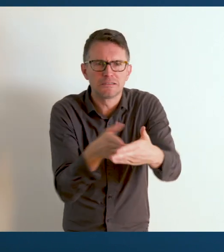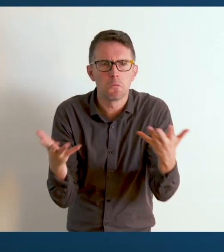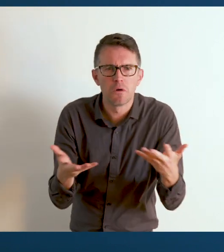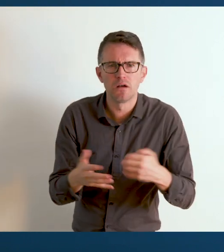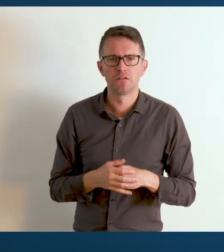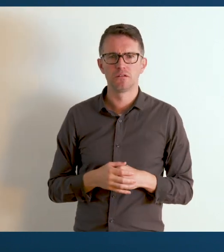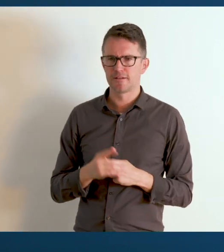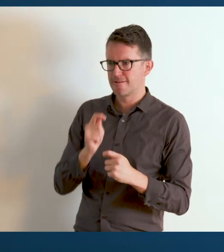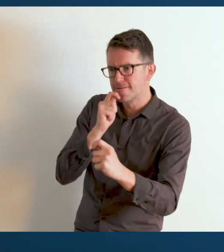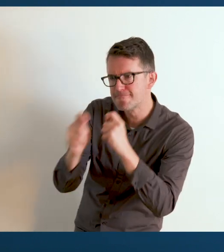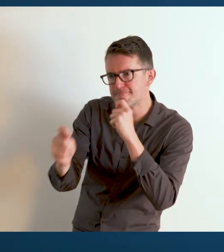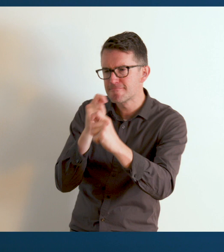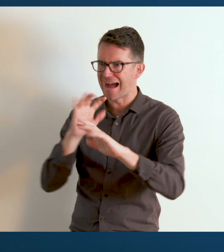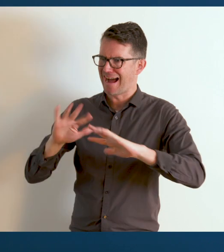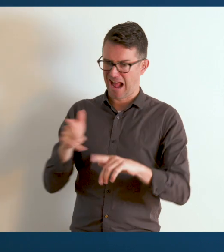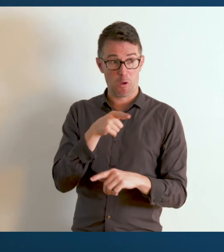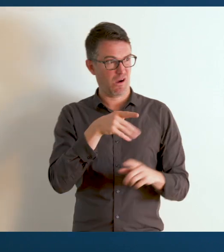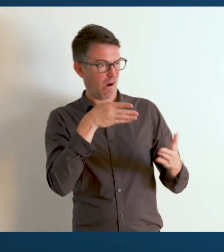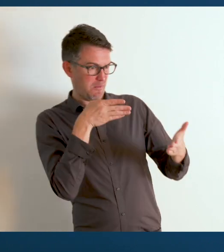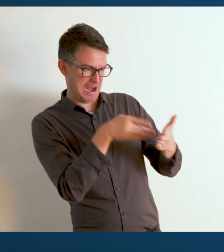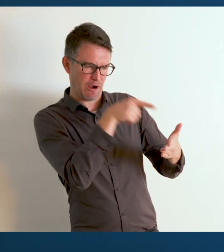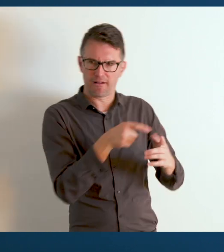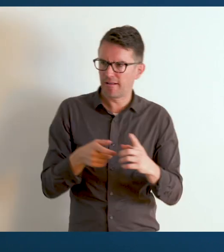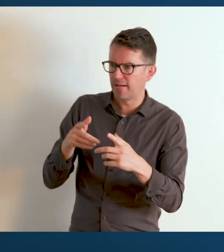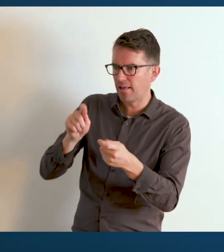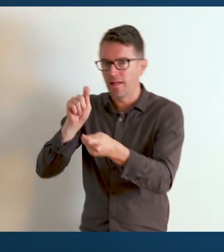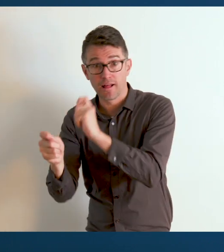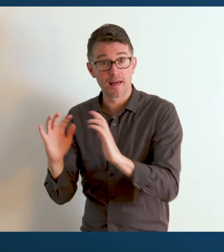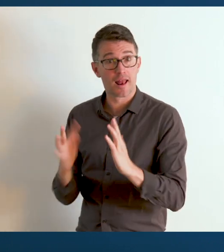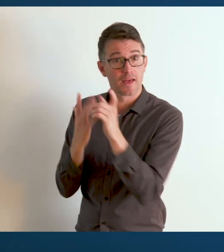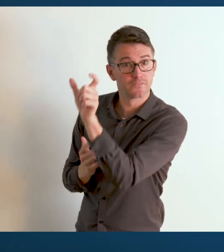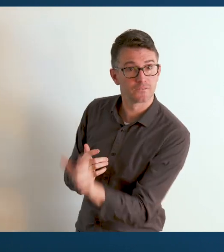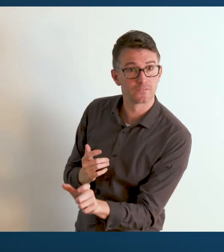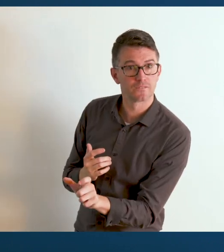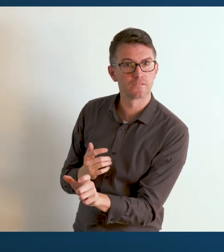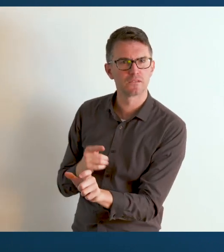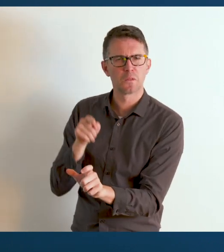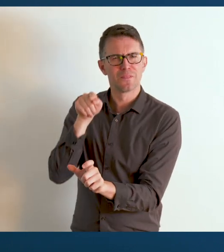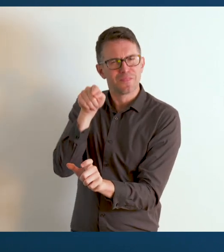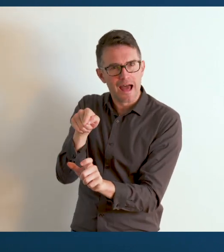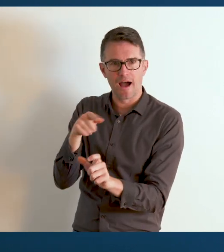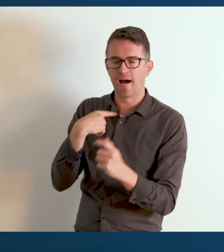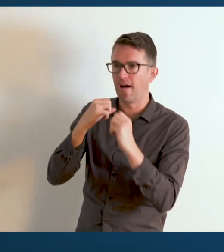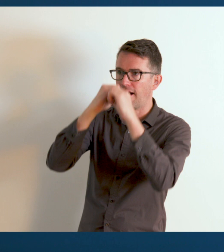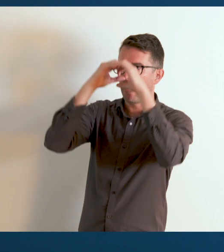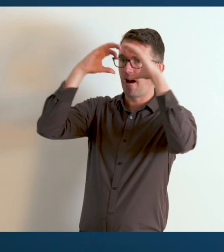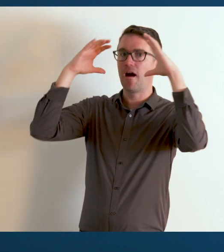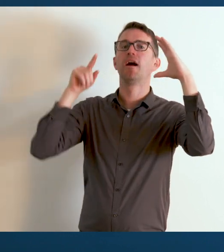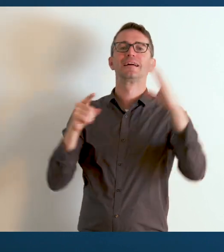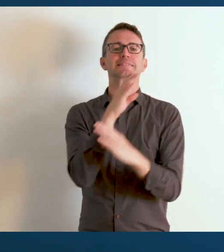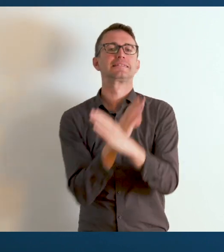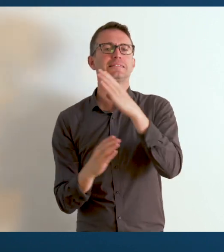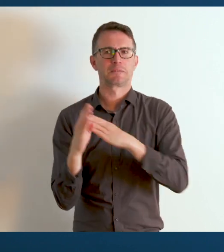or how those barriers affect their participation. Those are important elements in understanding